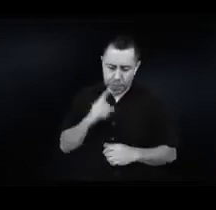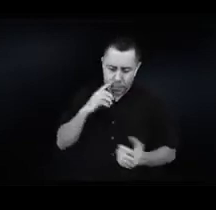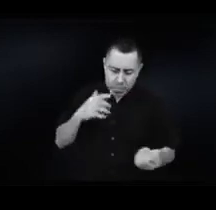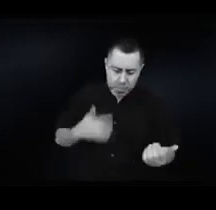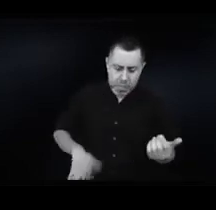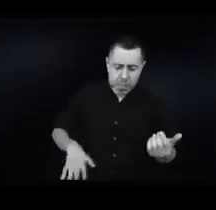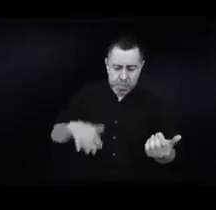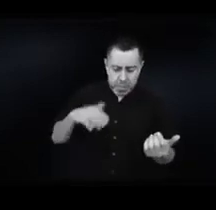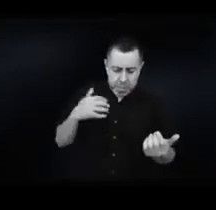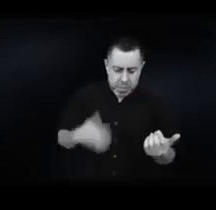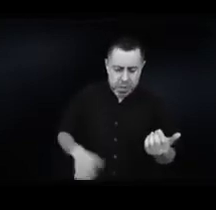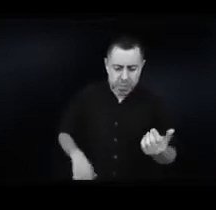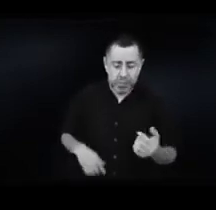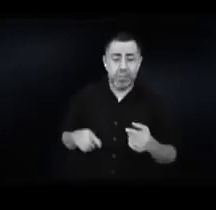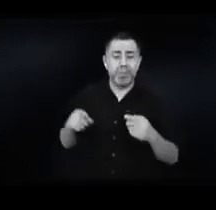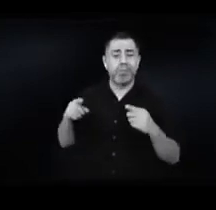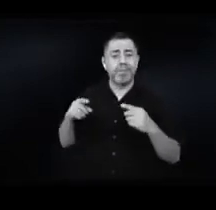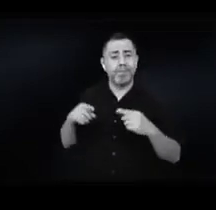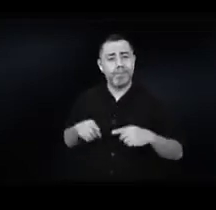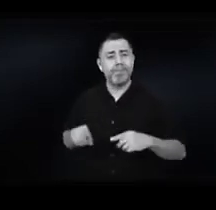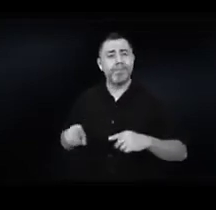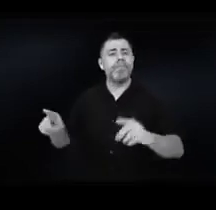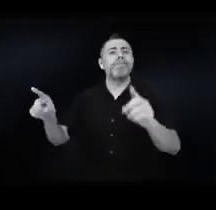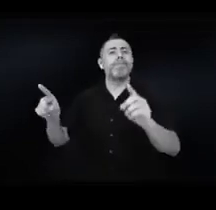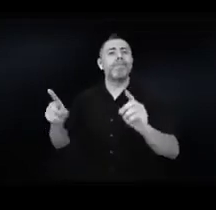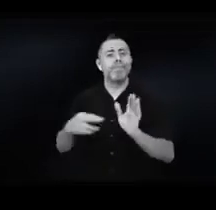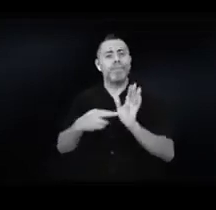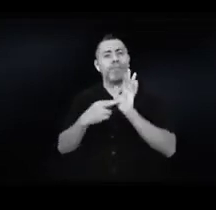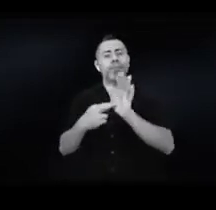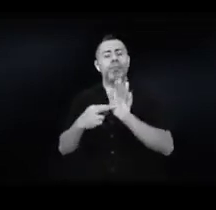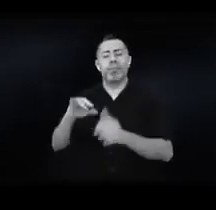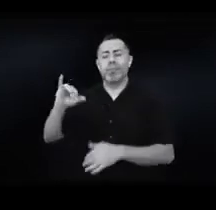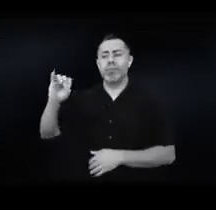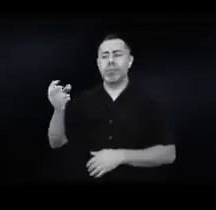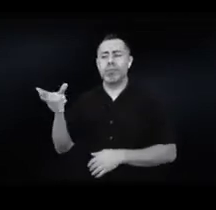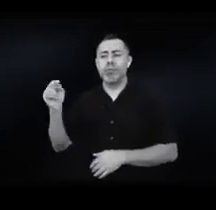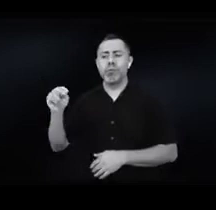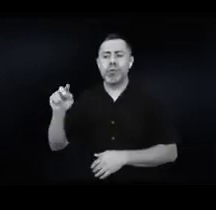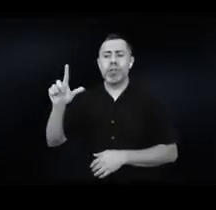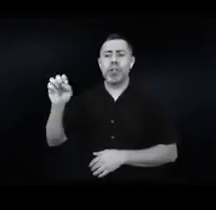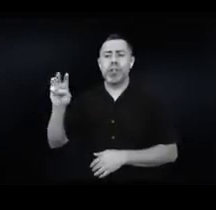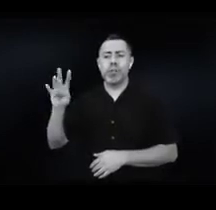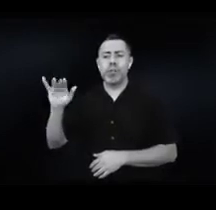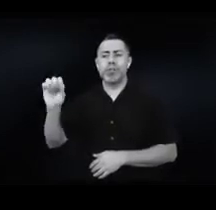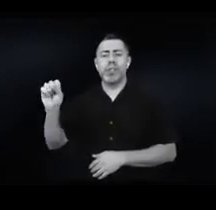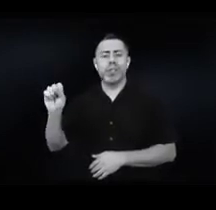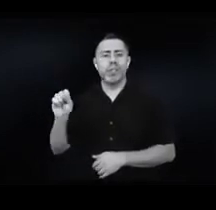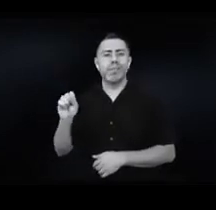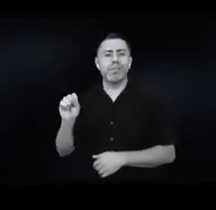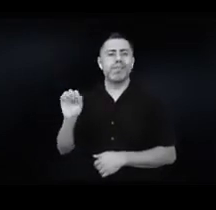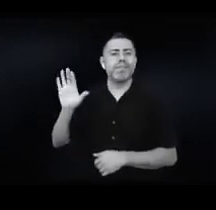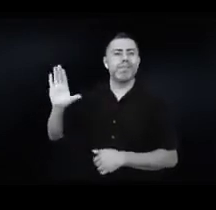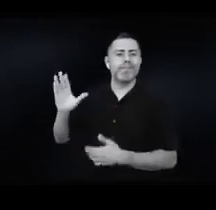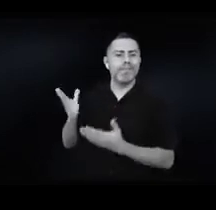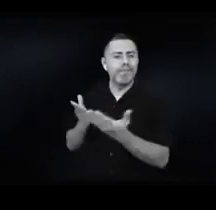having the services for Representative John Lewis, who